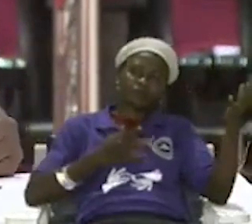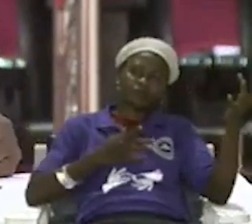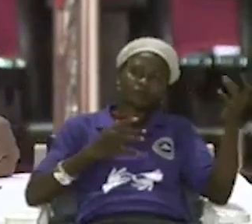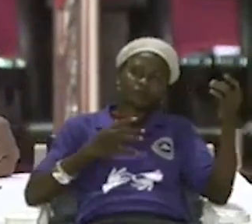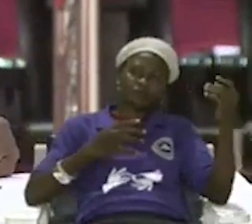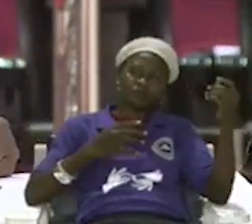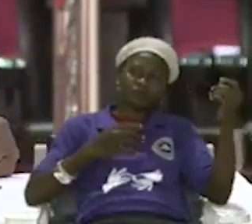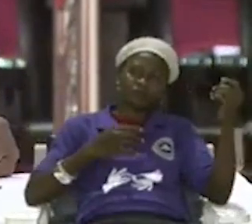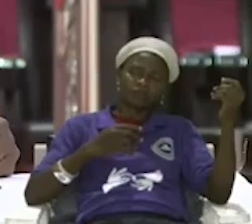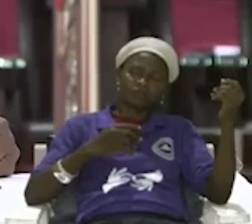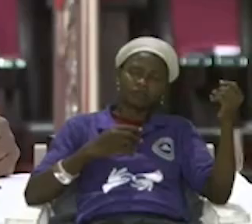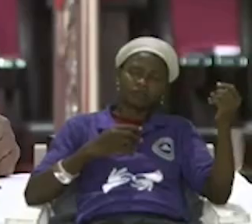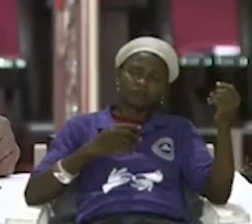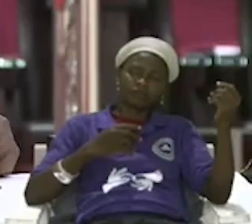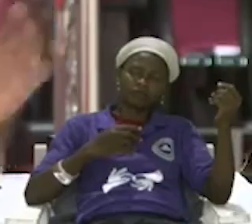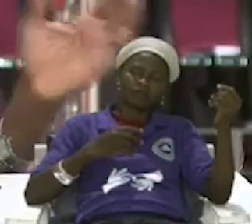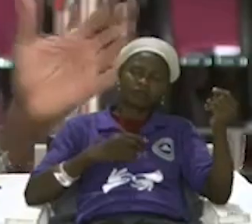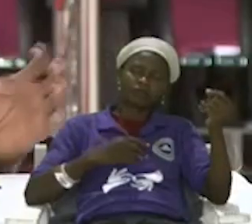till the